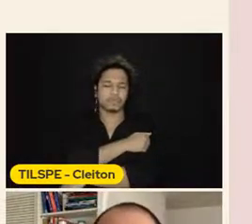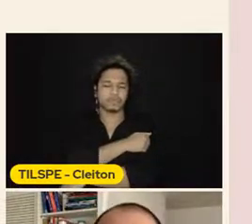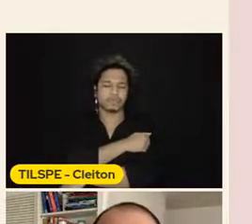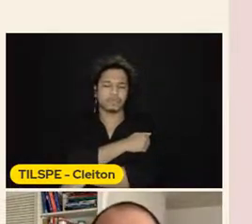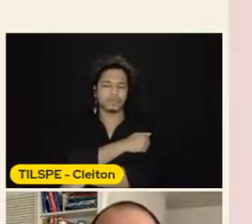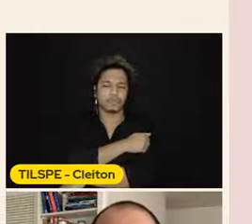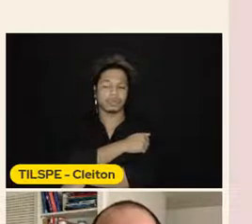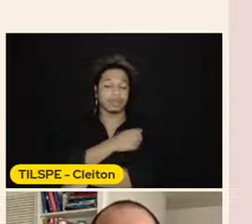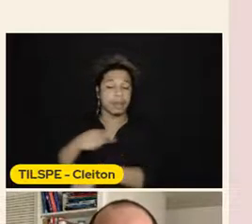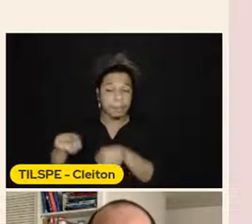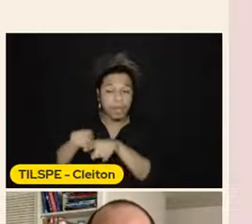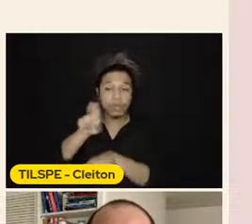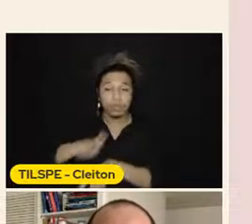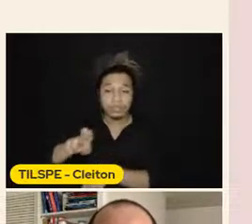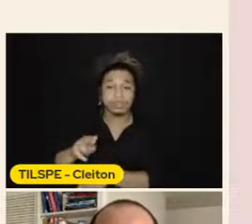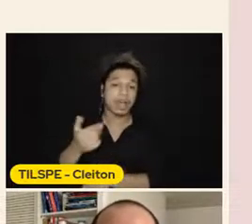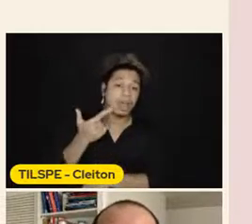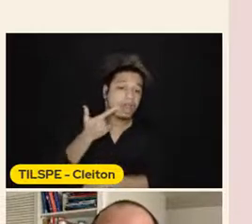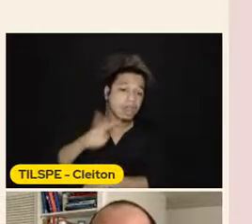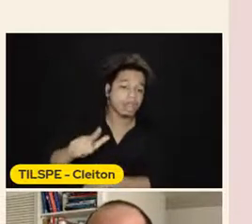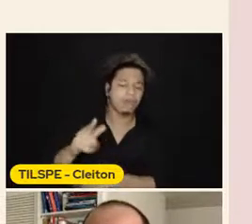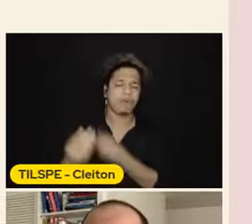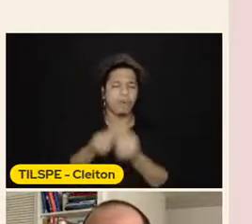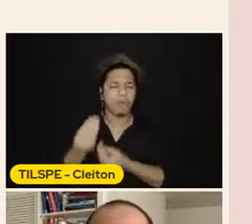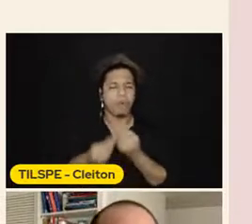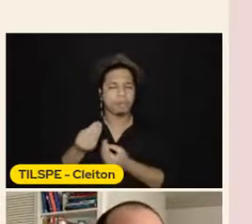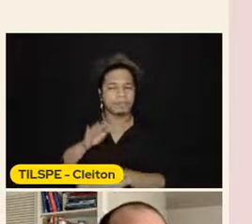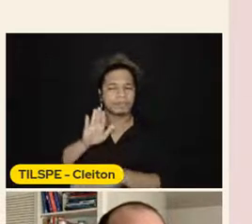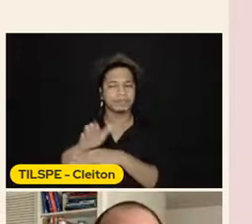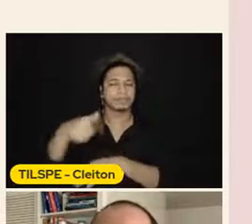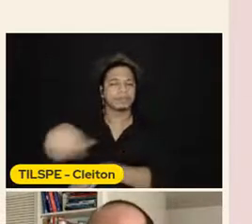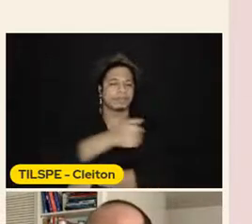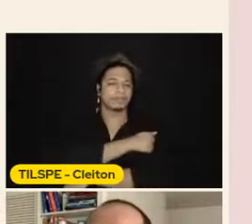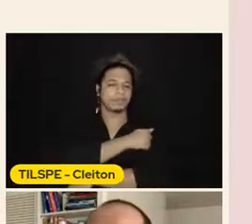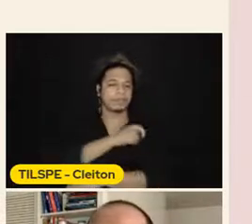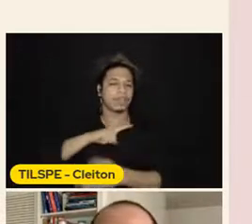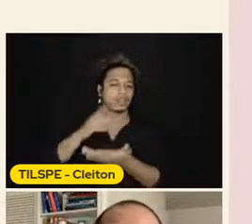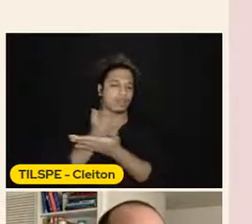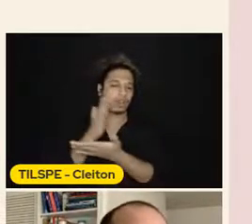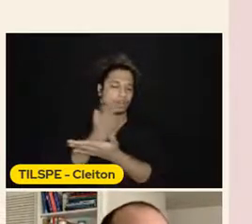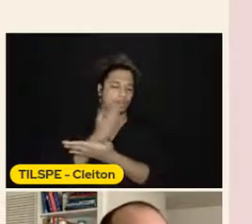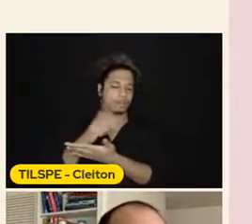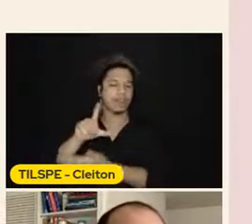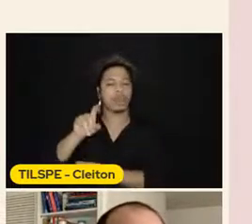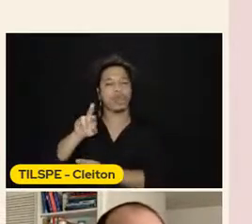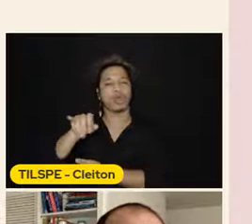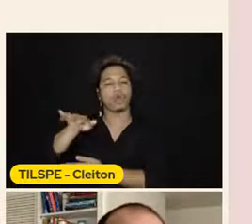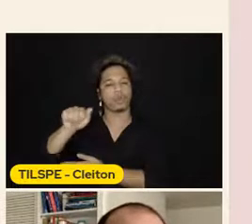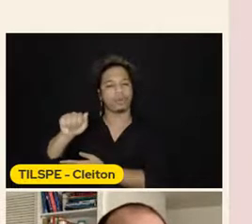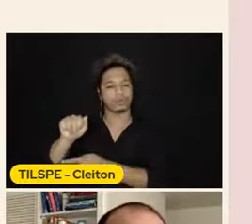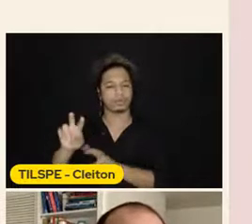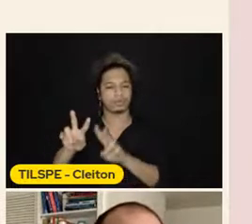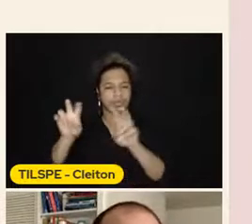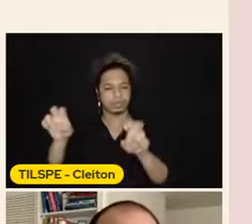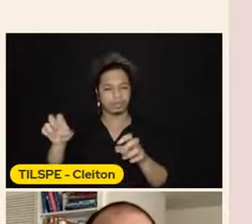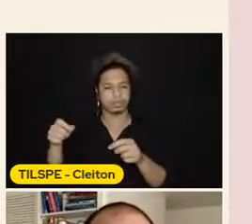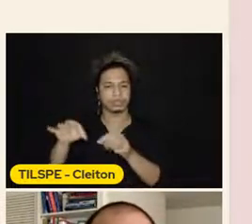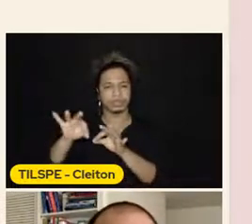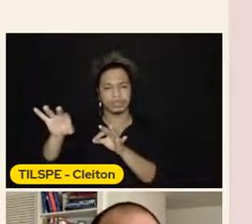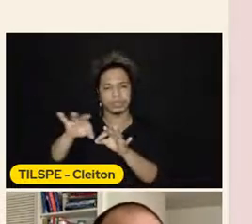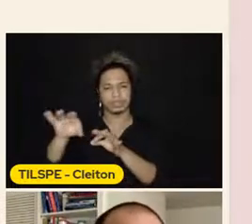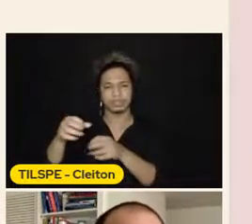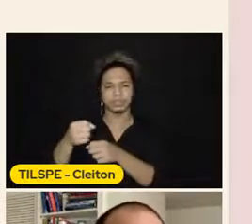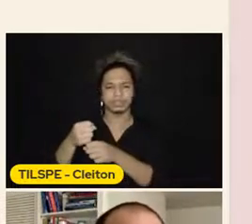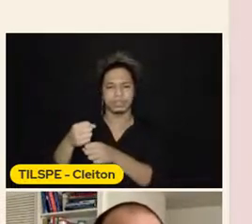language? And then we have this book by Lauren Leedy, Measuring Penny, since 1997